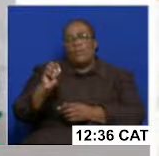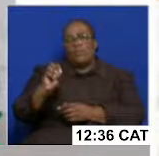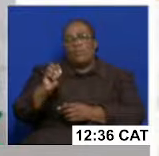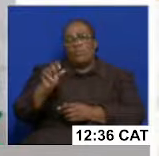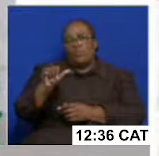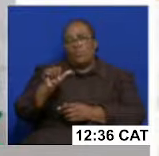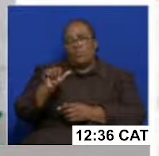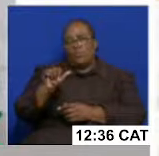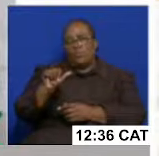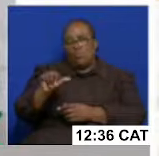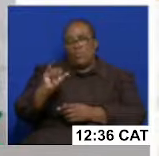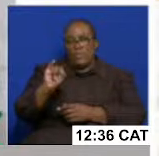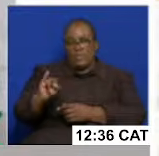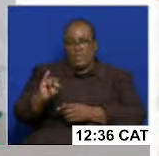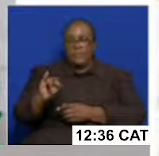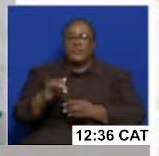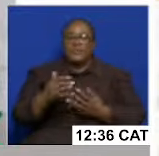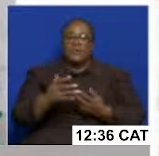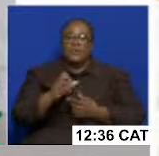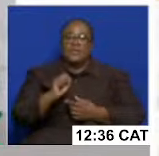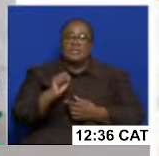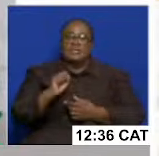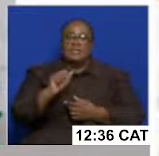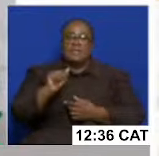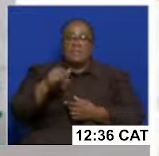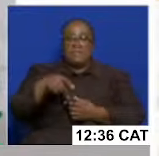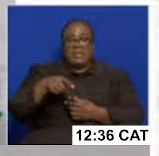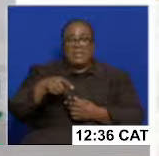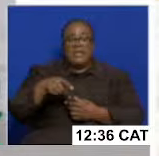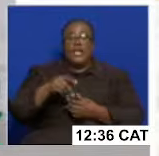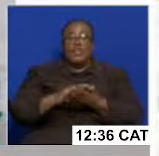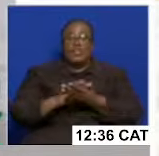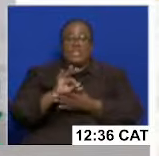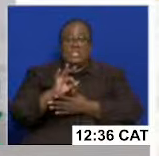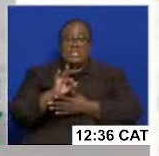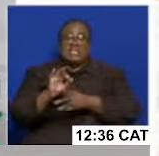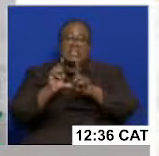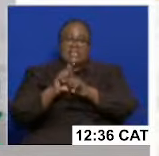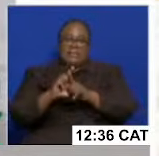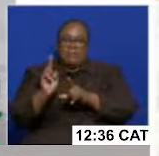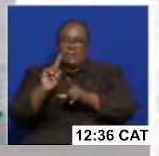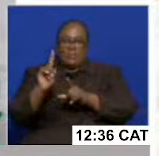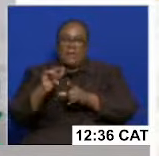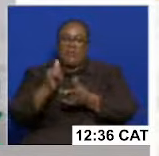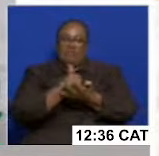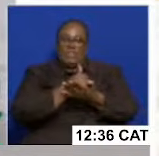you log seized goods. Is that correct?